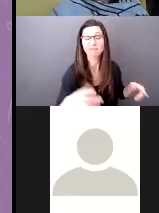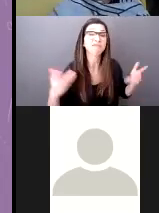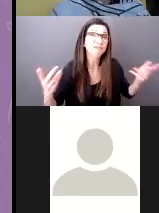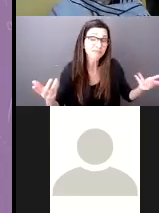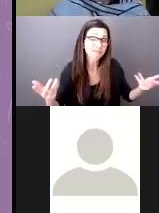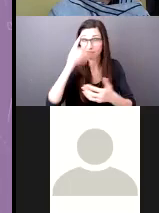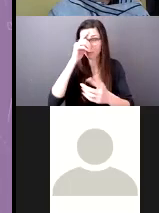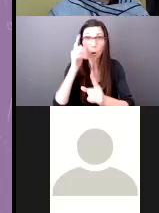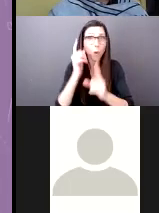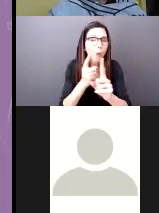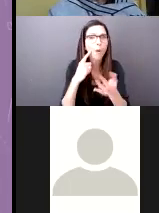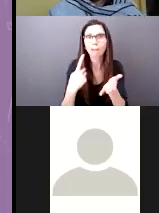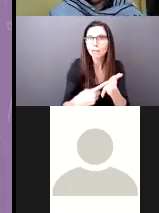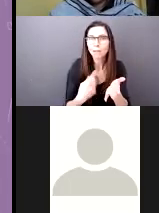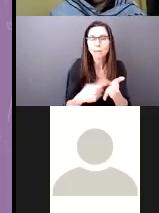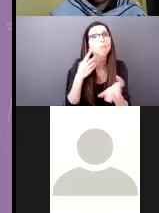of the services.